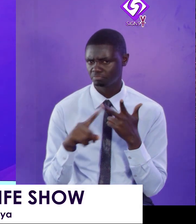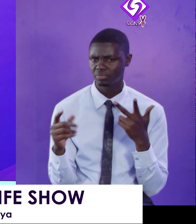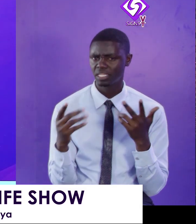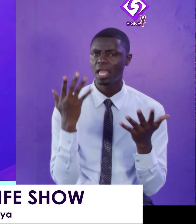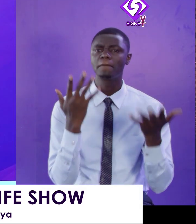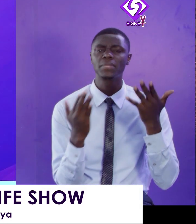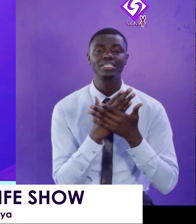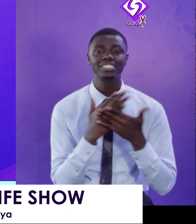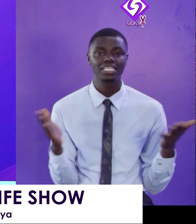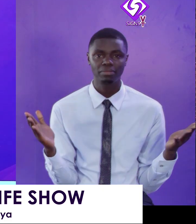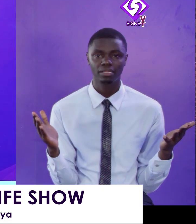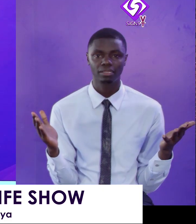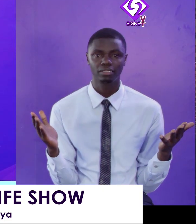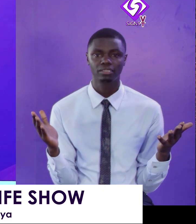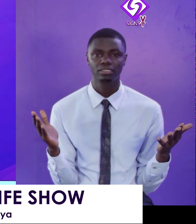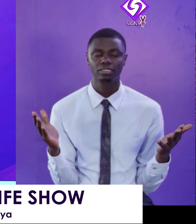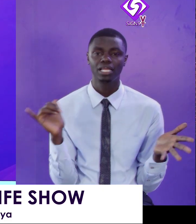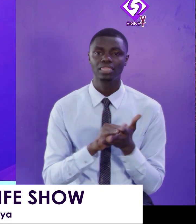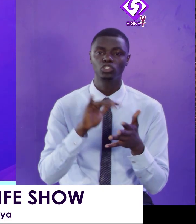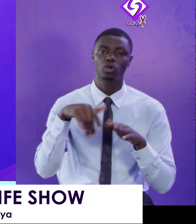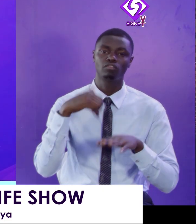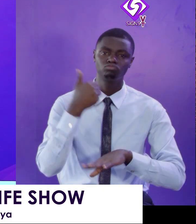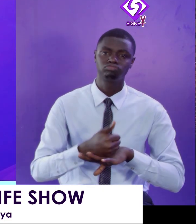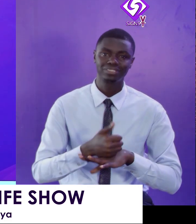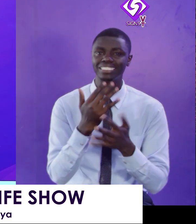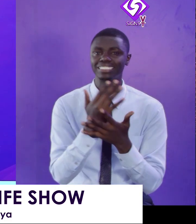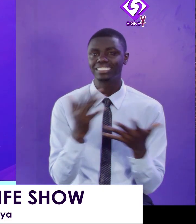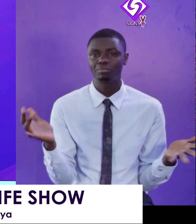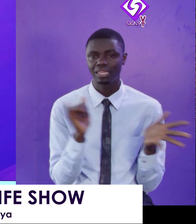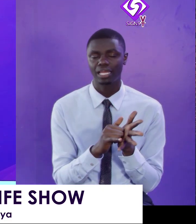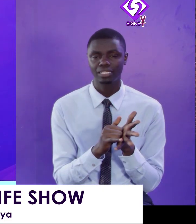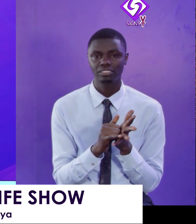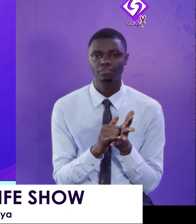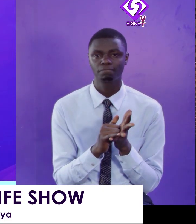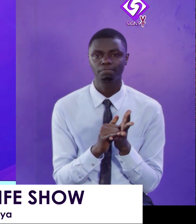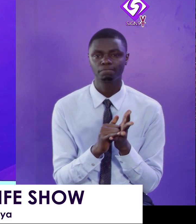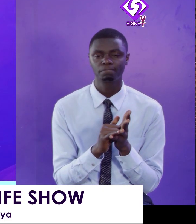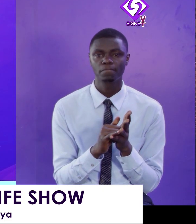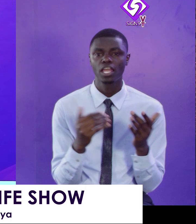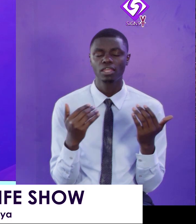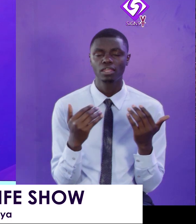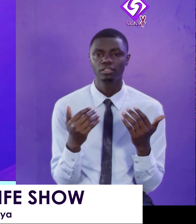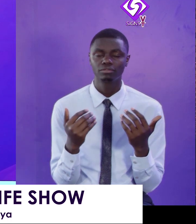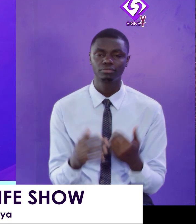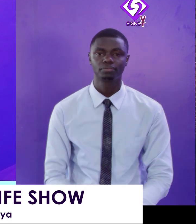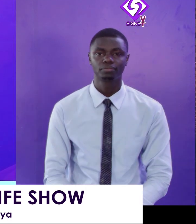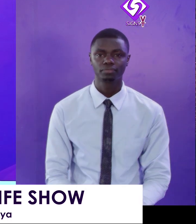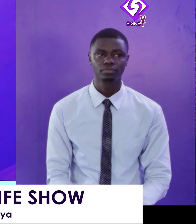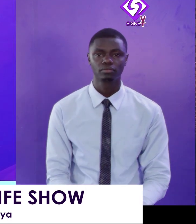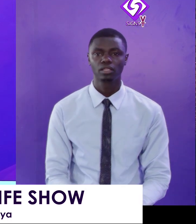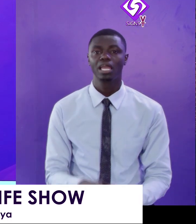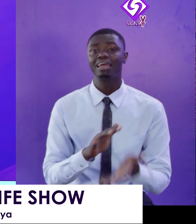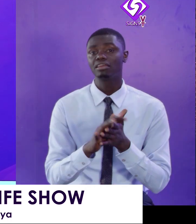something that you've, set, something that you've already put in place. Nothing